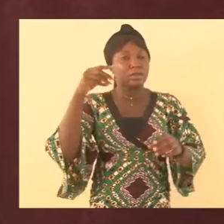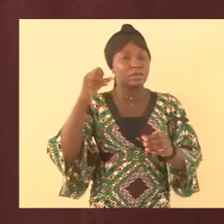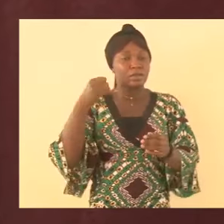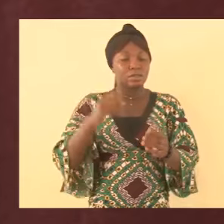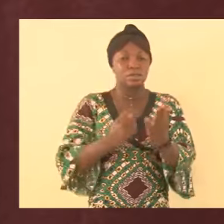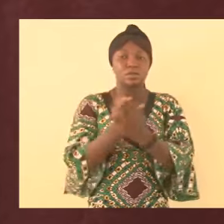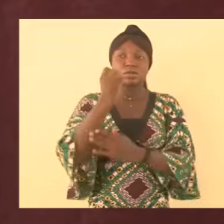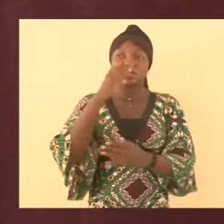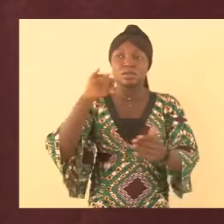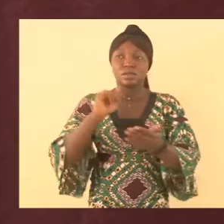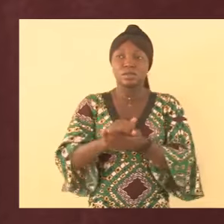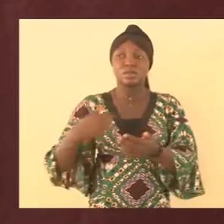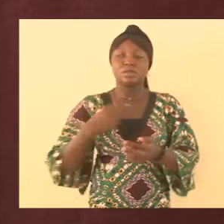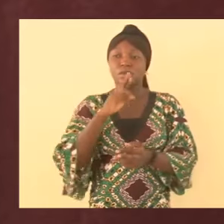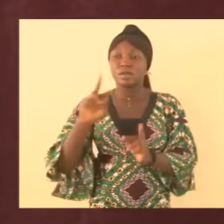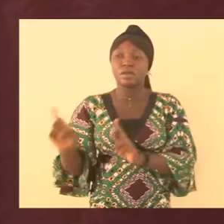trust is that